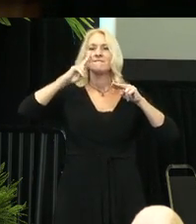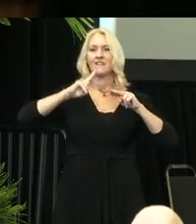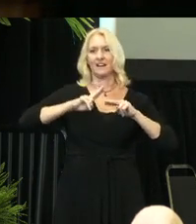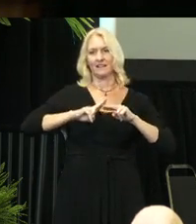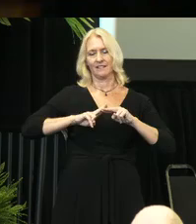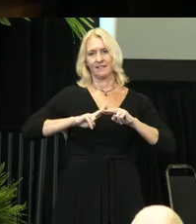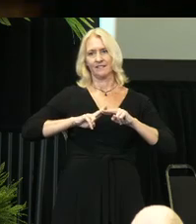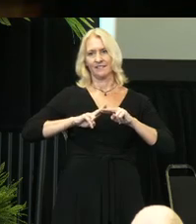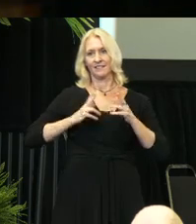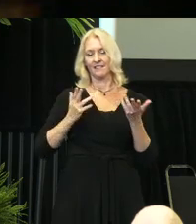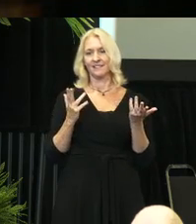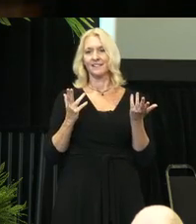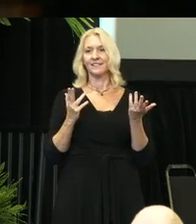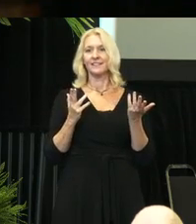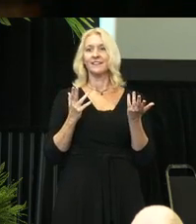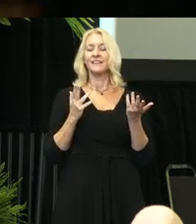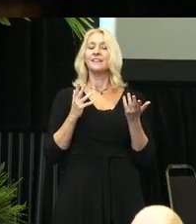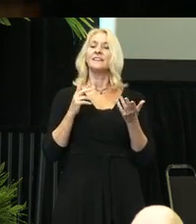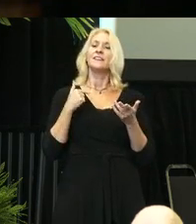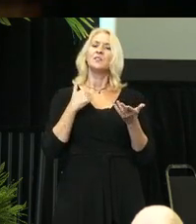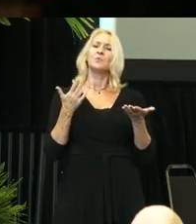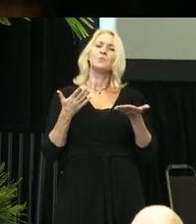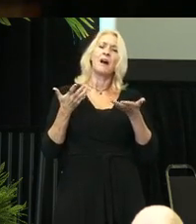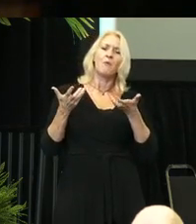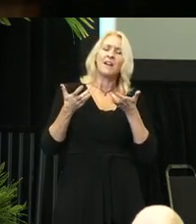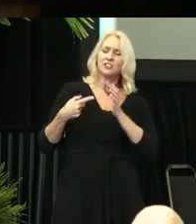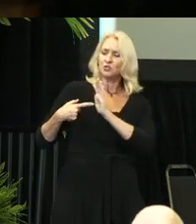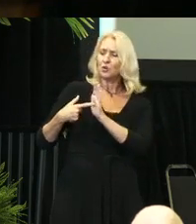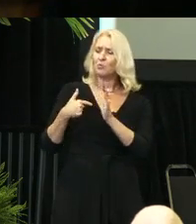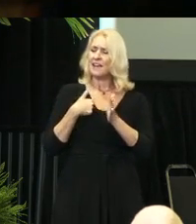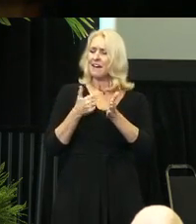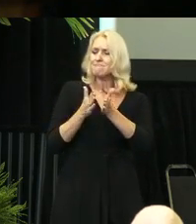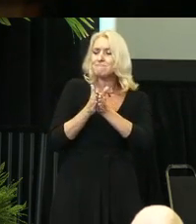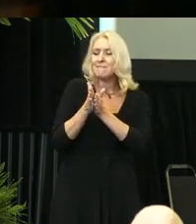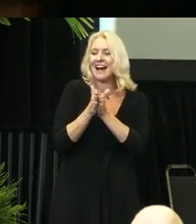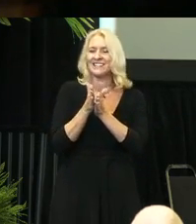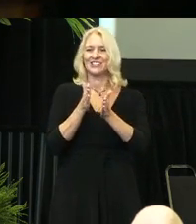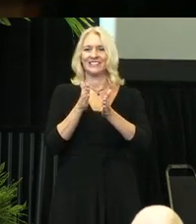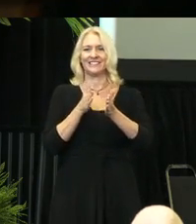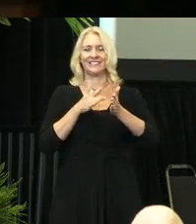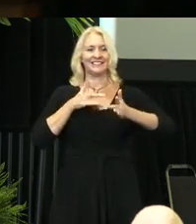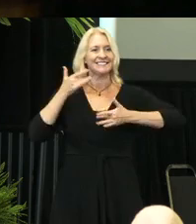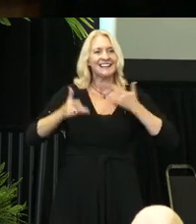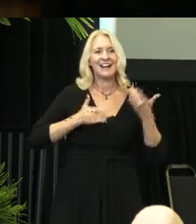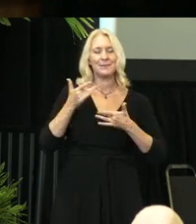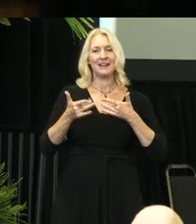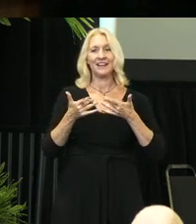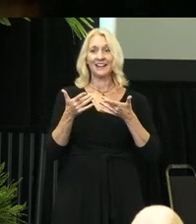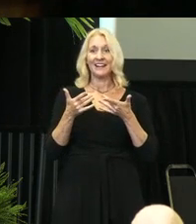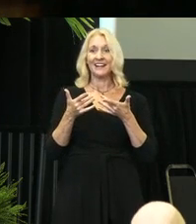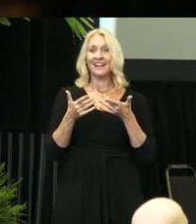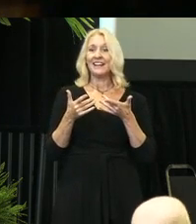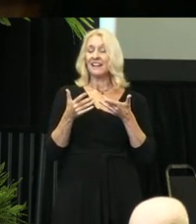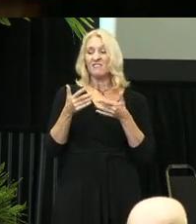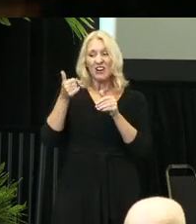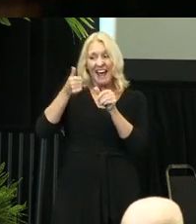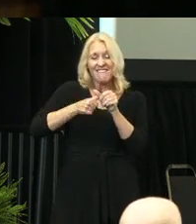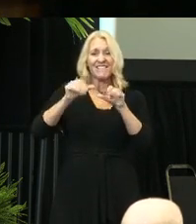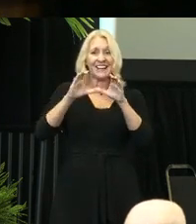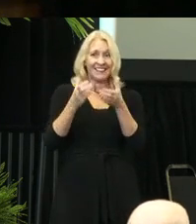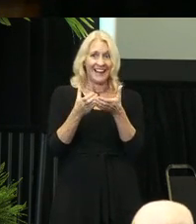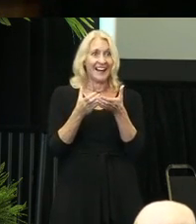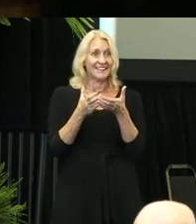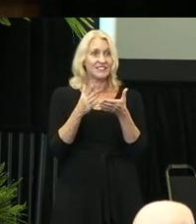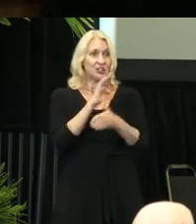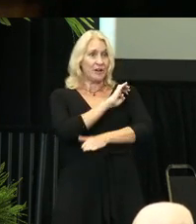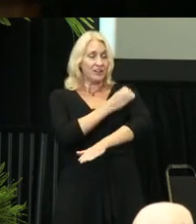how can they not, right? Again, we bring that passion and excitement to every class. Our energy is